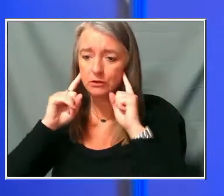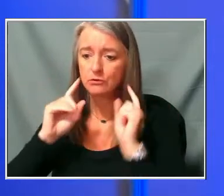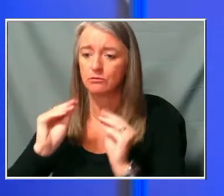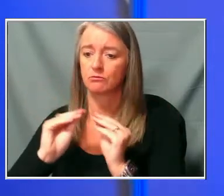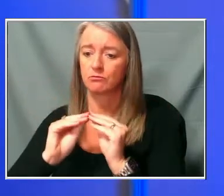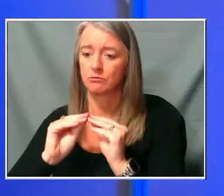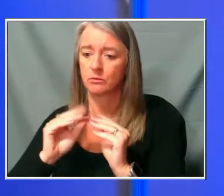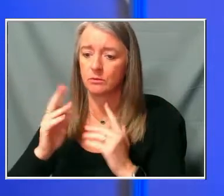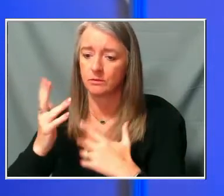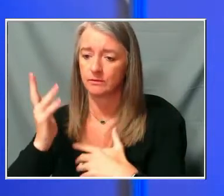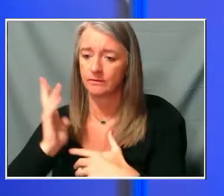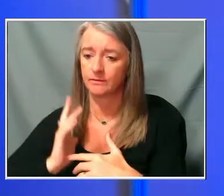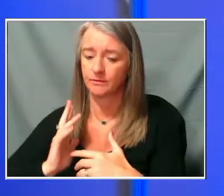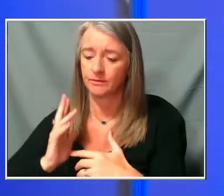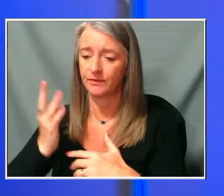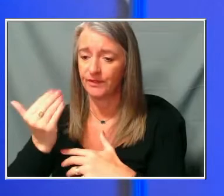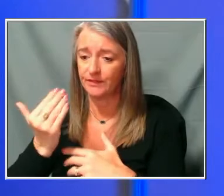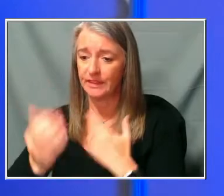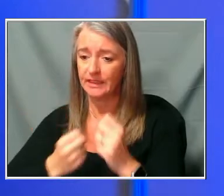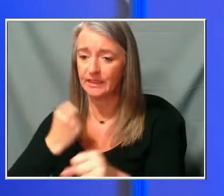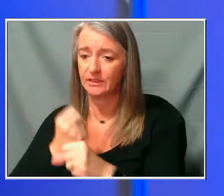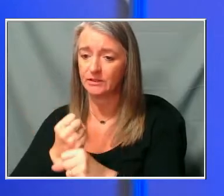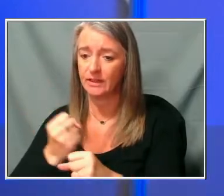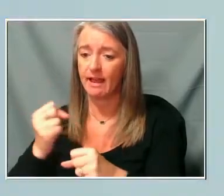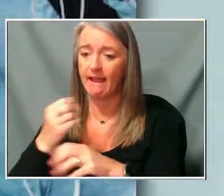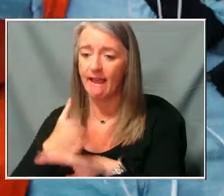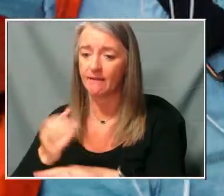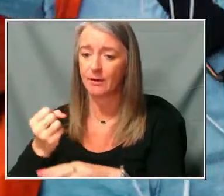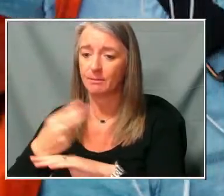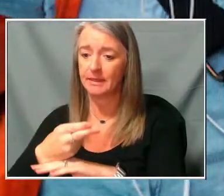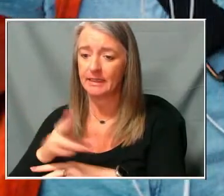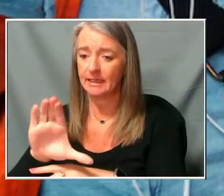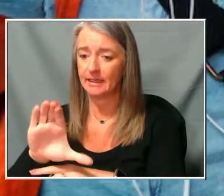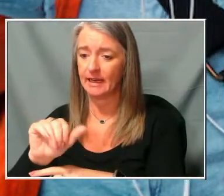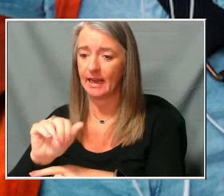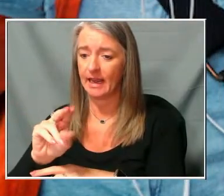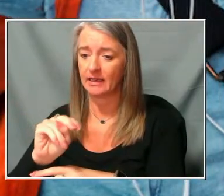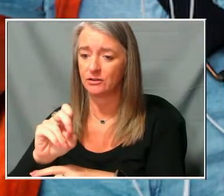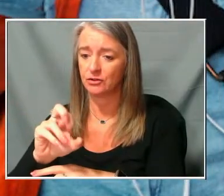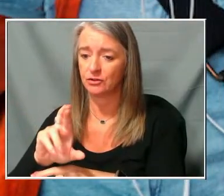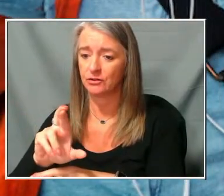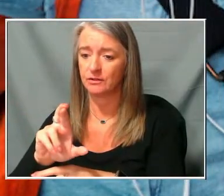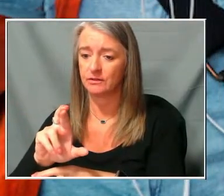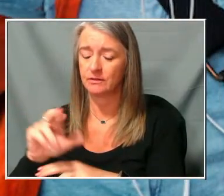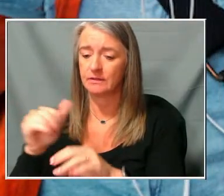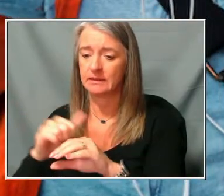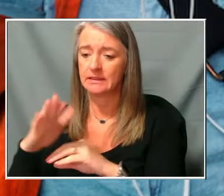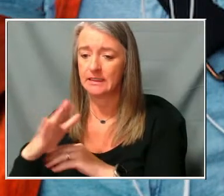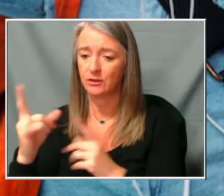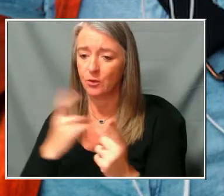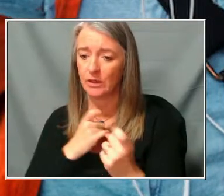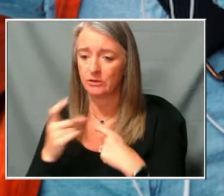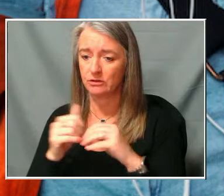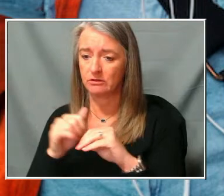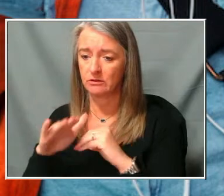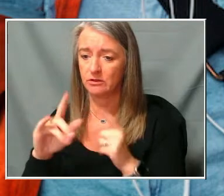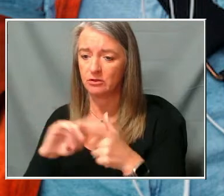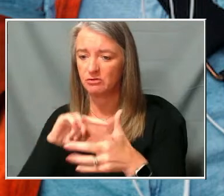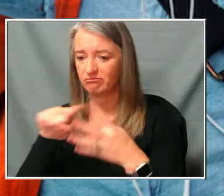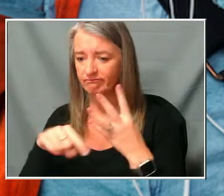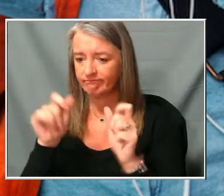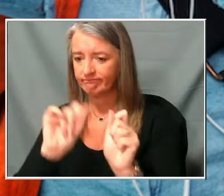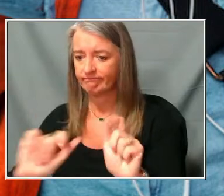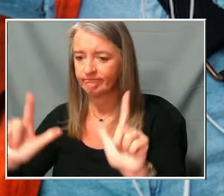15 years after beating cancer. Get your questions sent in to us on YouTube, Facebook, and the Medical News Network. You can find links to all of